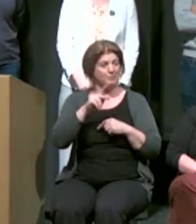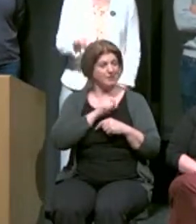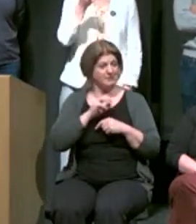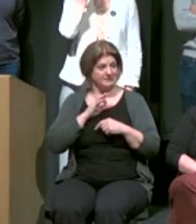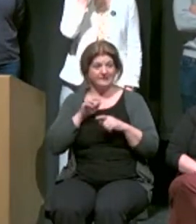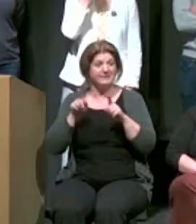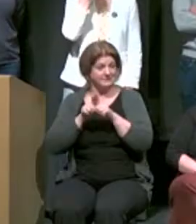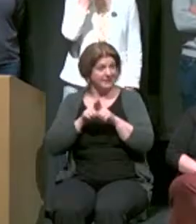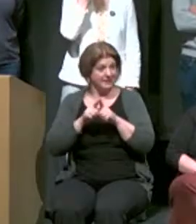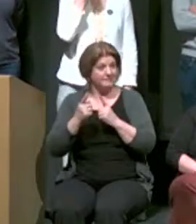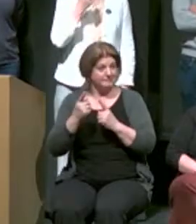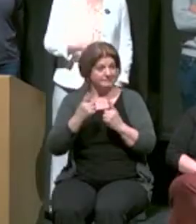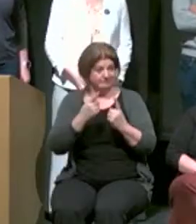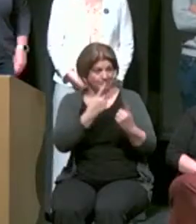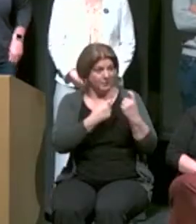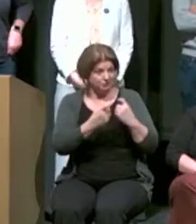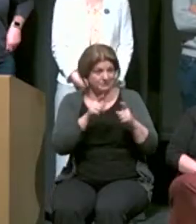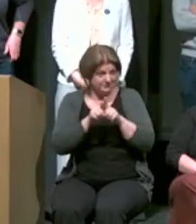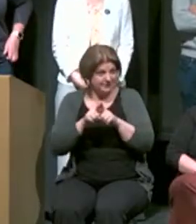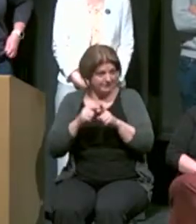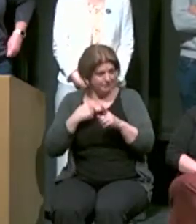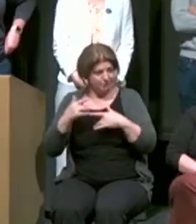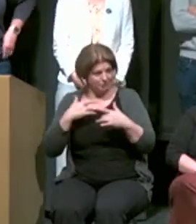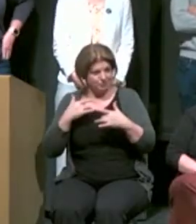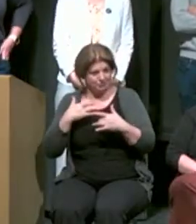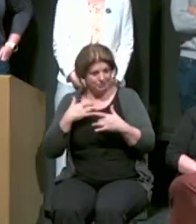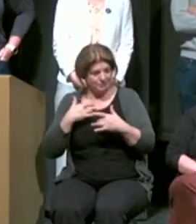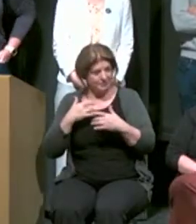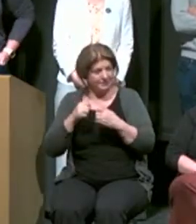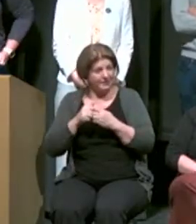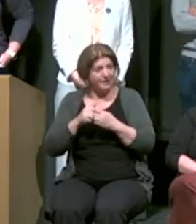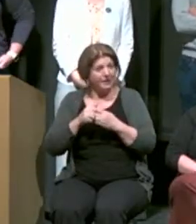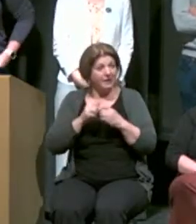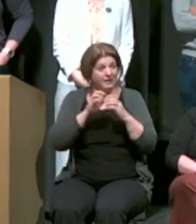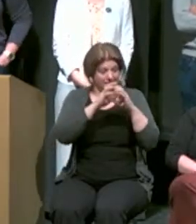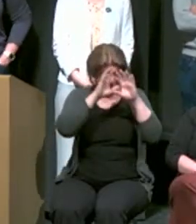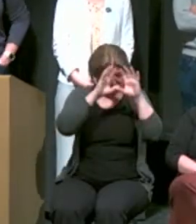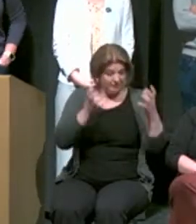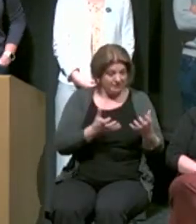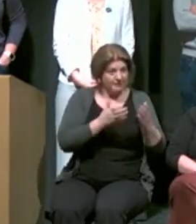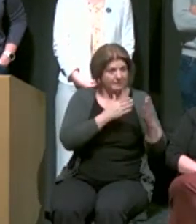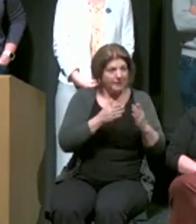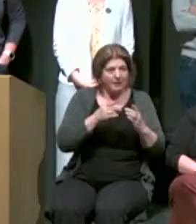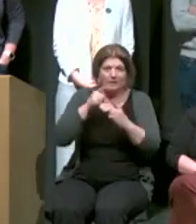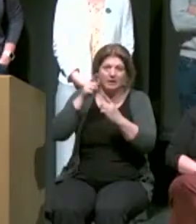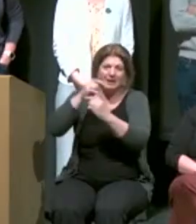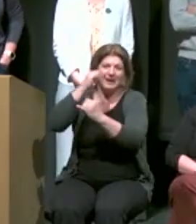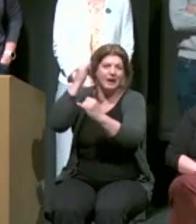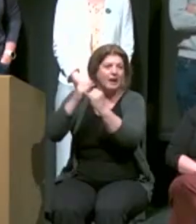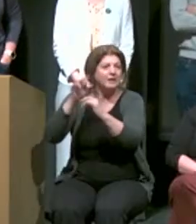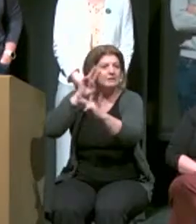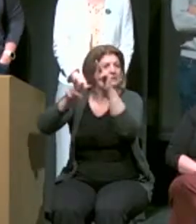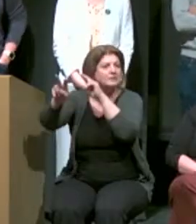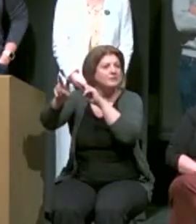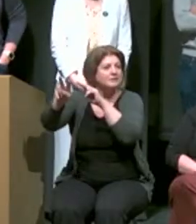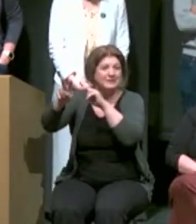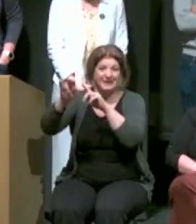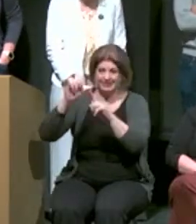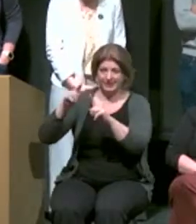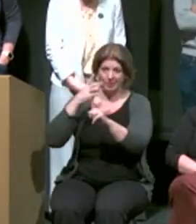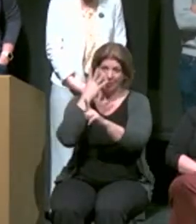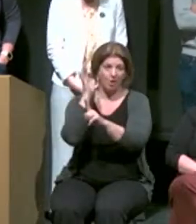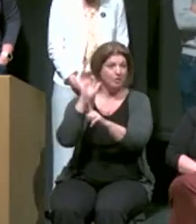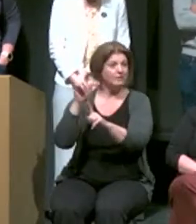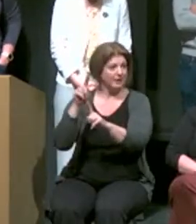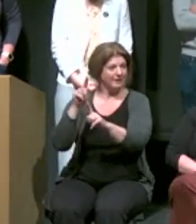us. So our concern was, starting with the end result, which is really hard to imagine, what is this going to